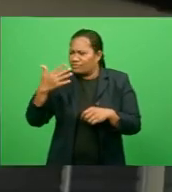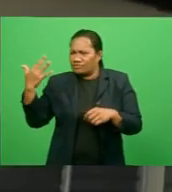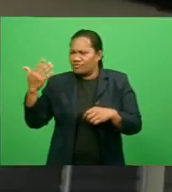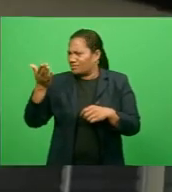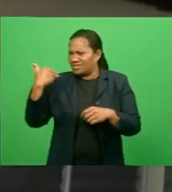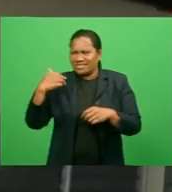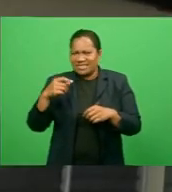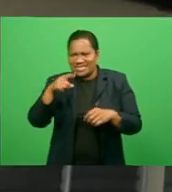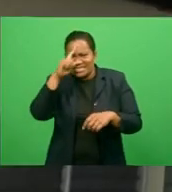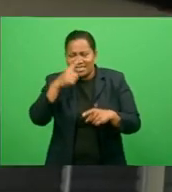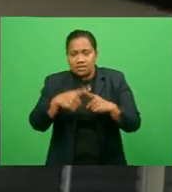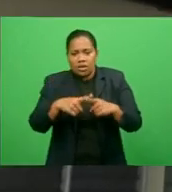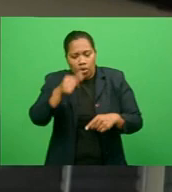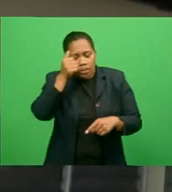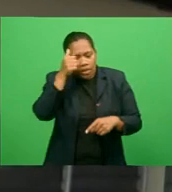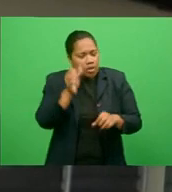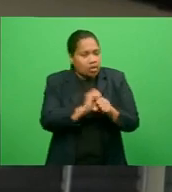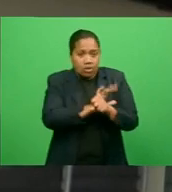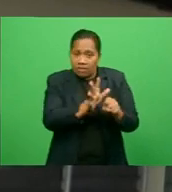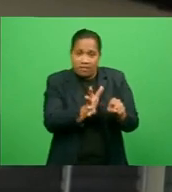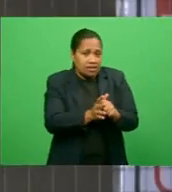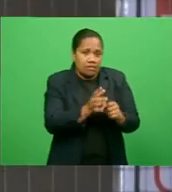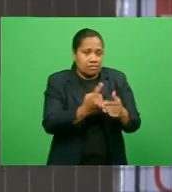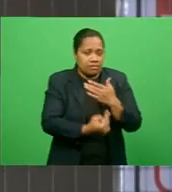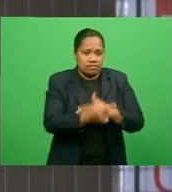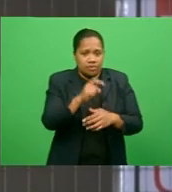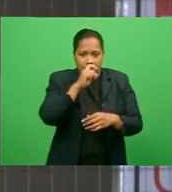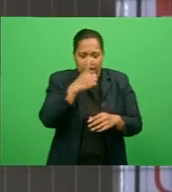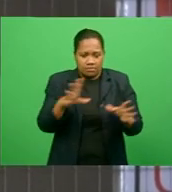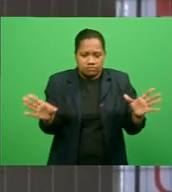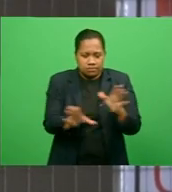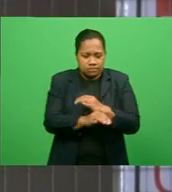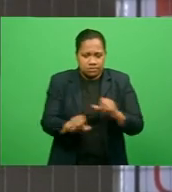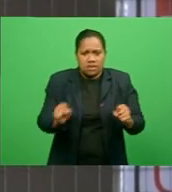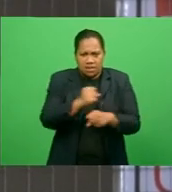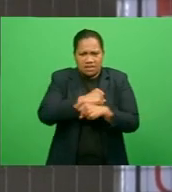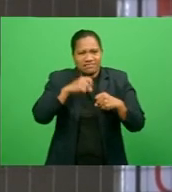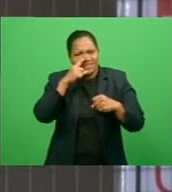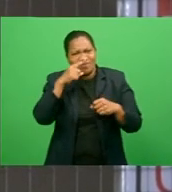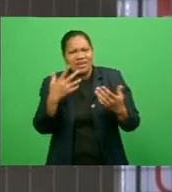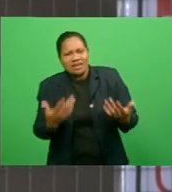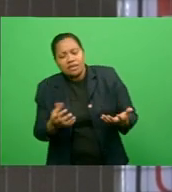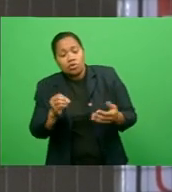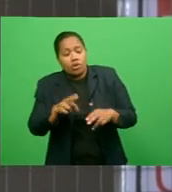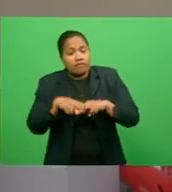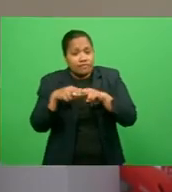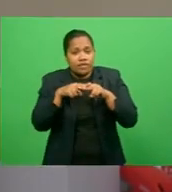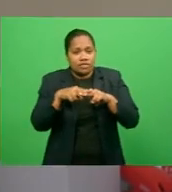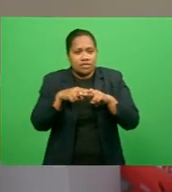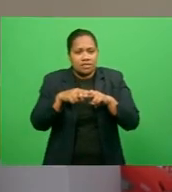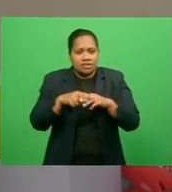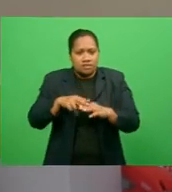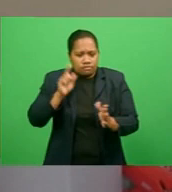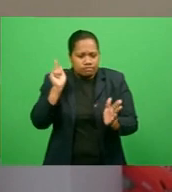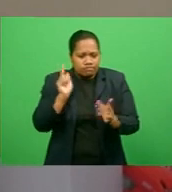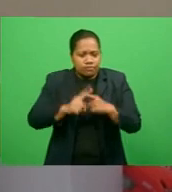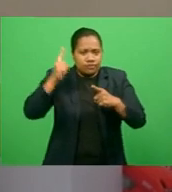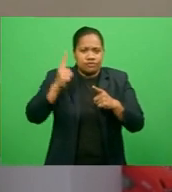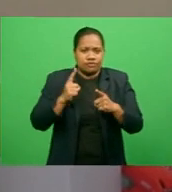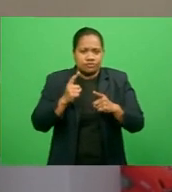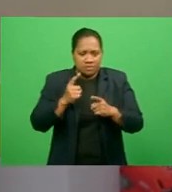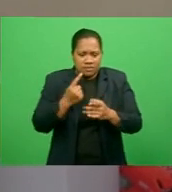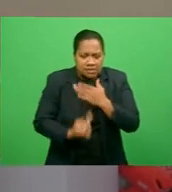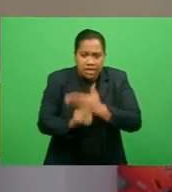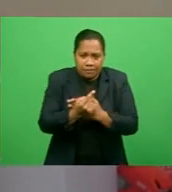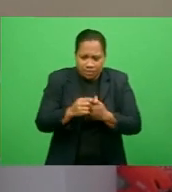we could not let COVID-19 decimate our people. Fiji acted with urgency and in line with the science